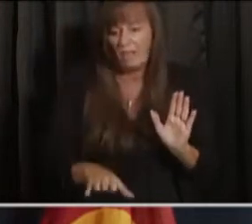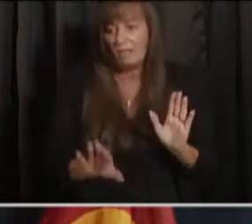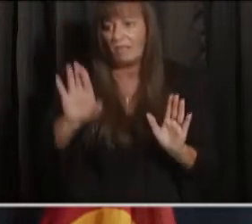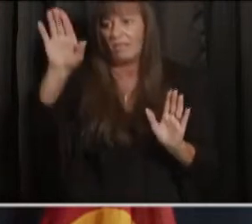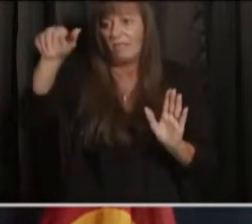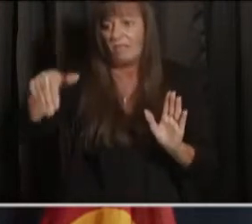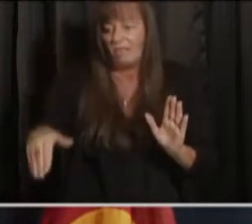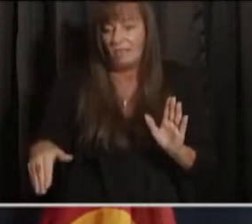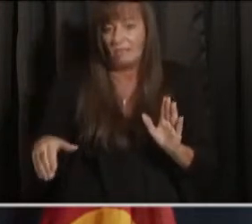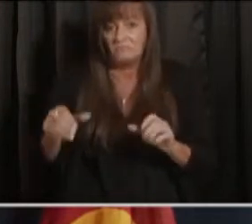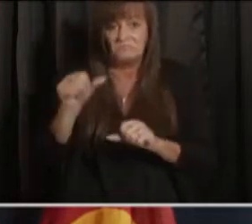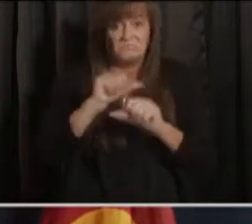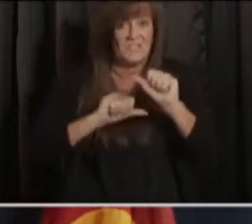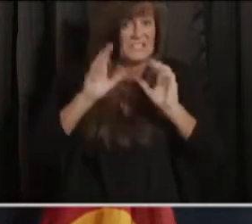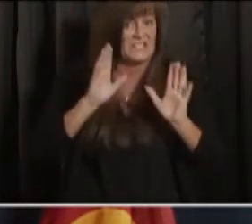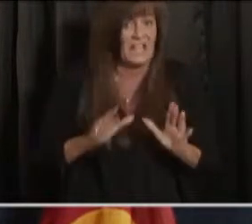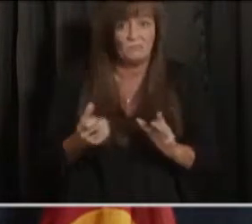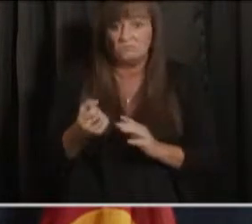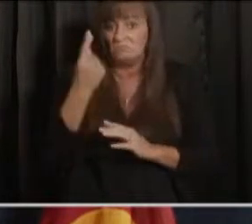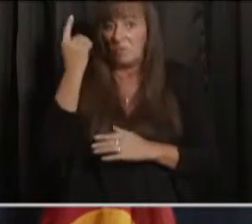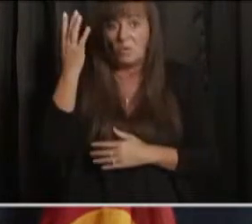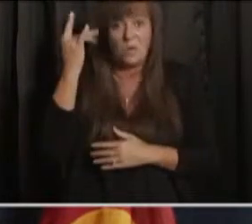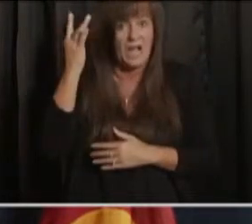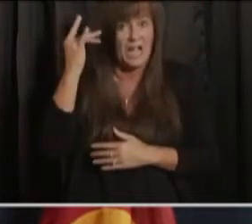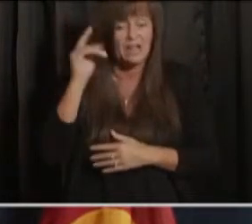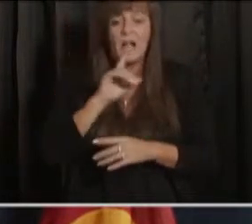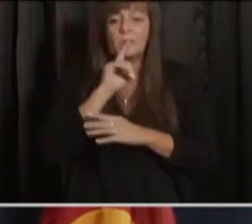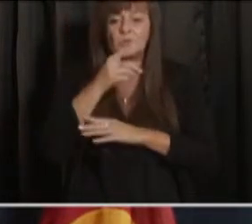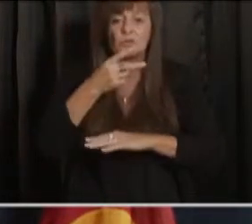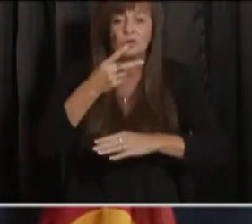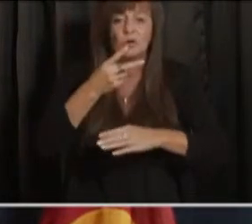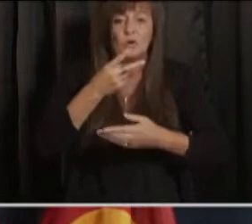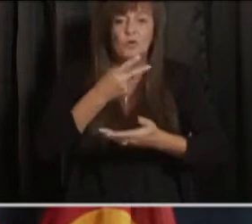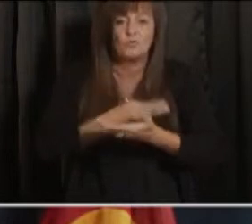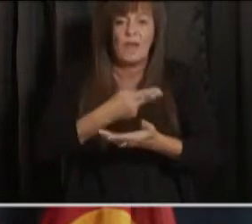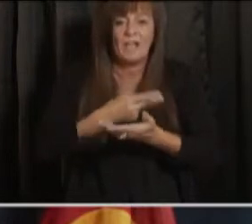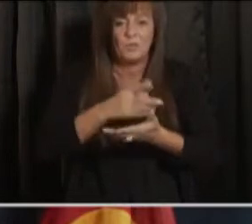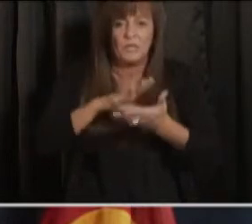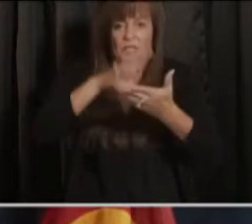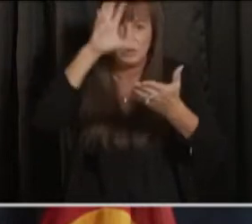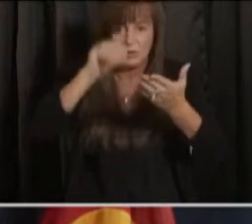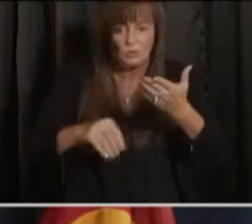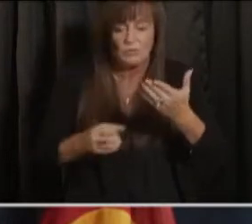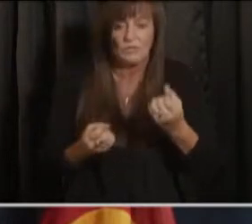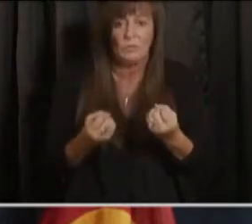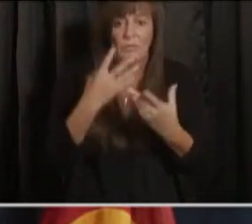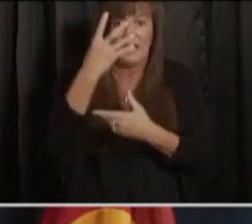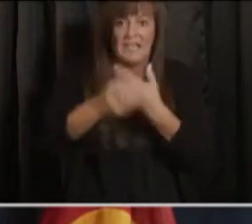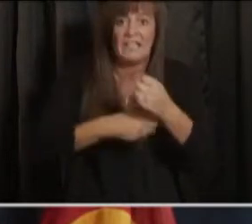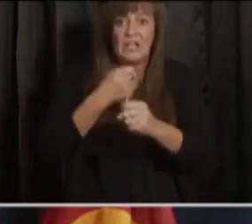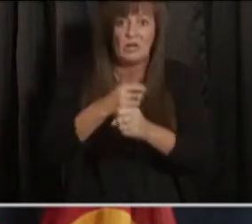don't know why, and I'm sure grad students for decades will be writing their thesis work, and maybe eventually they'll figure it out. But yes, right